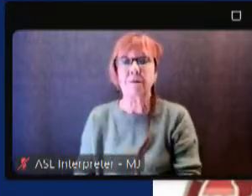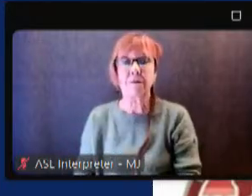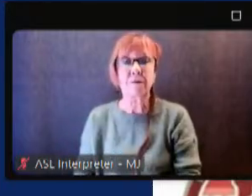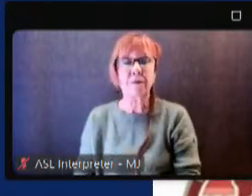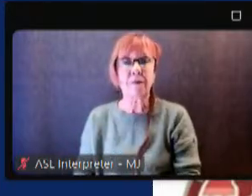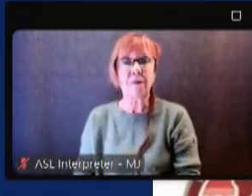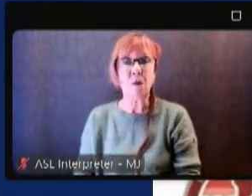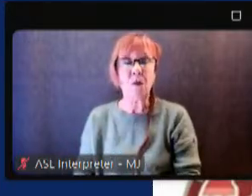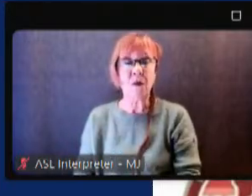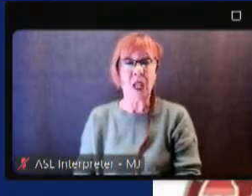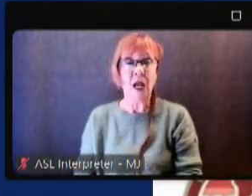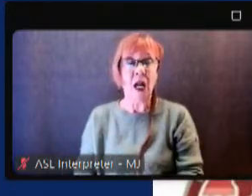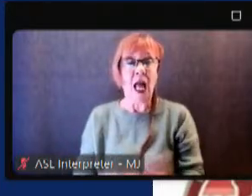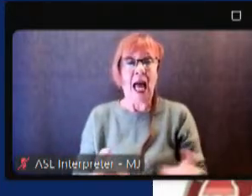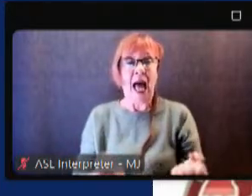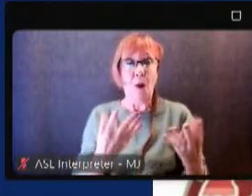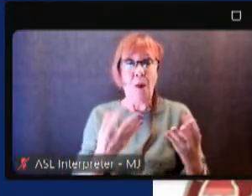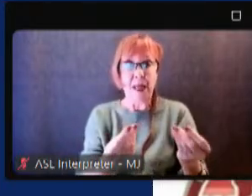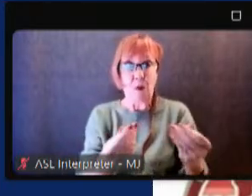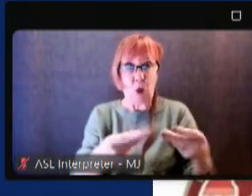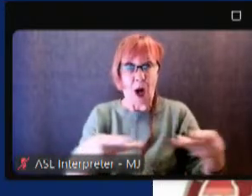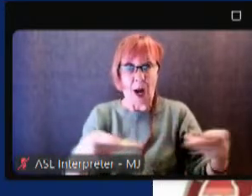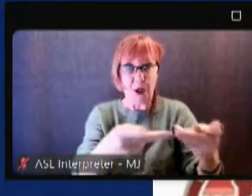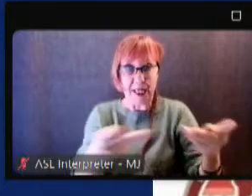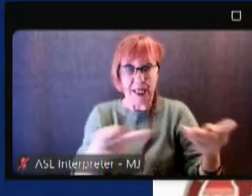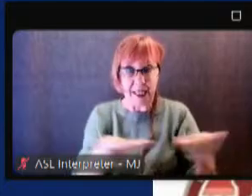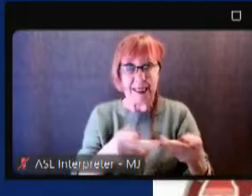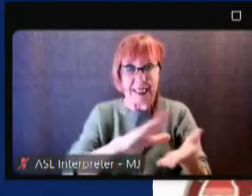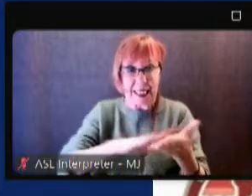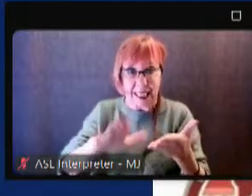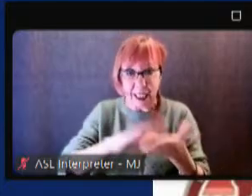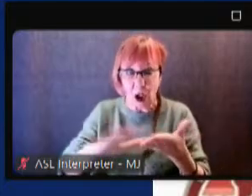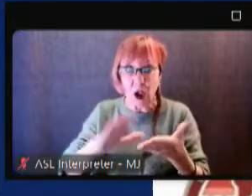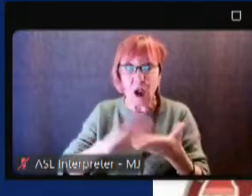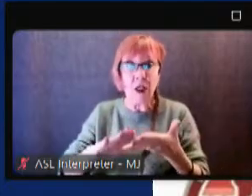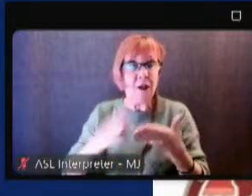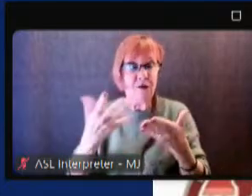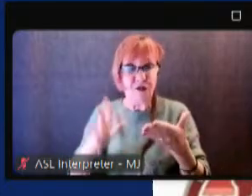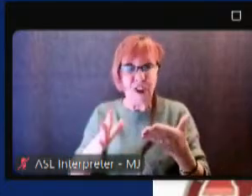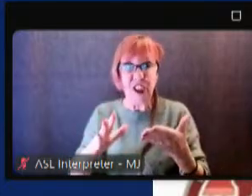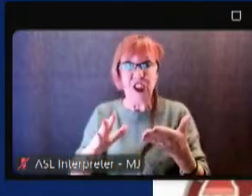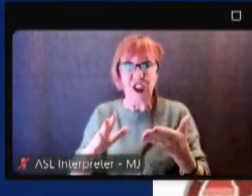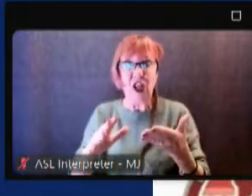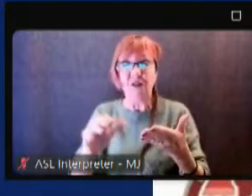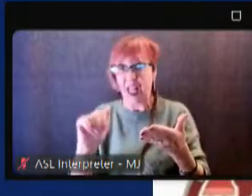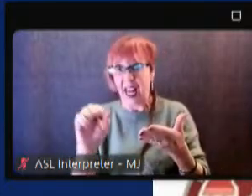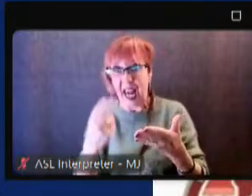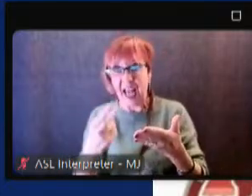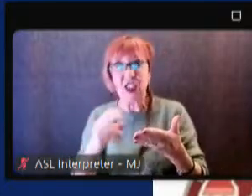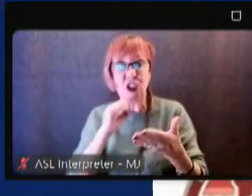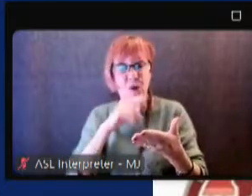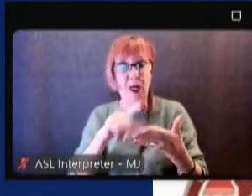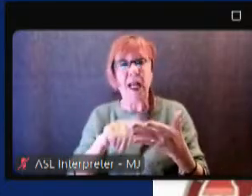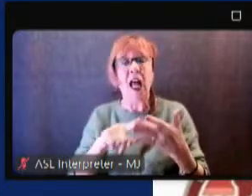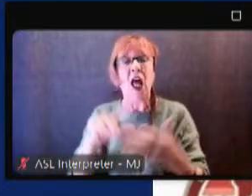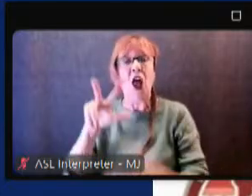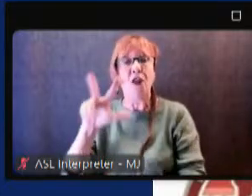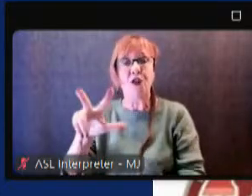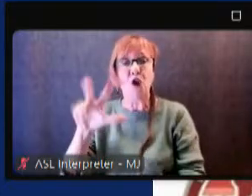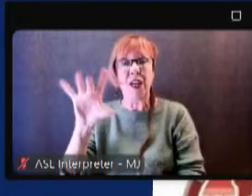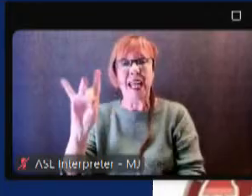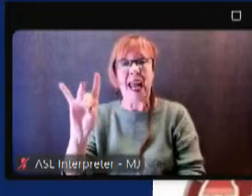In terms of cleared properties, this is cleared of the fire ash debris. We are at